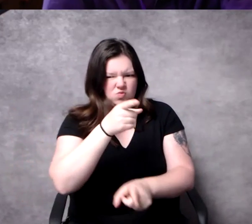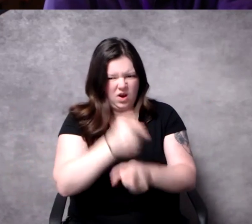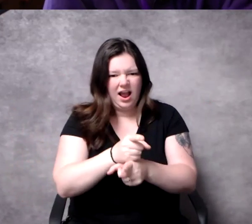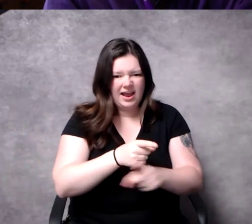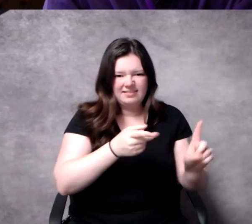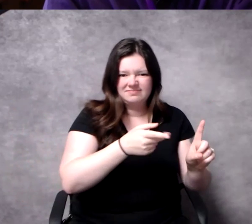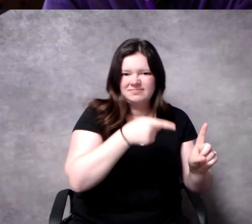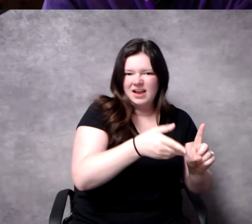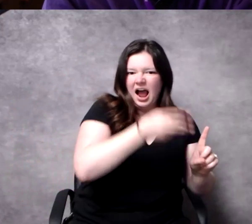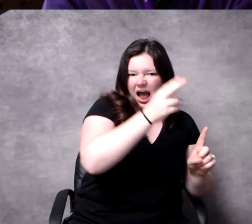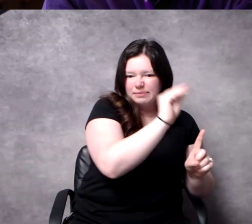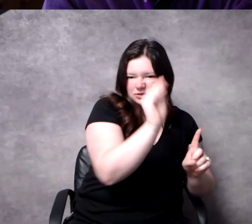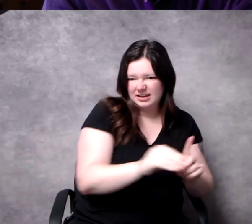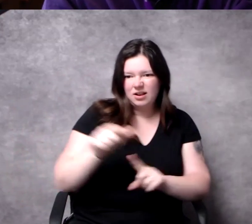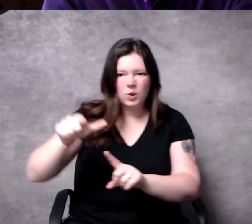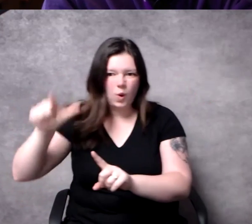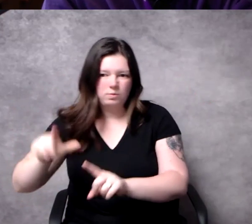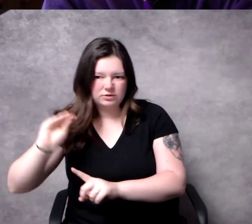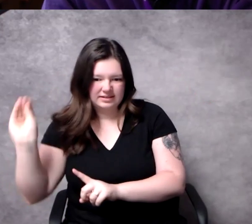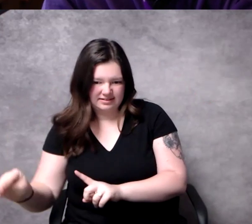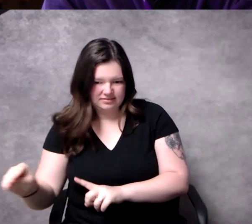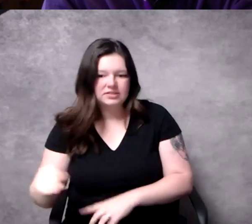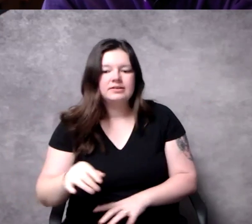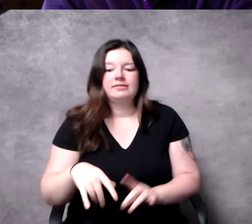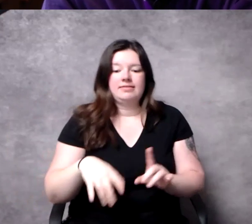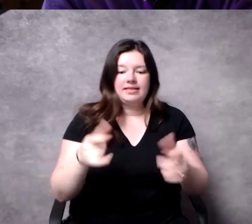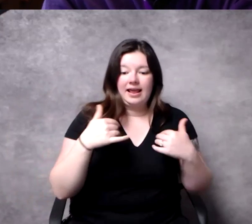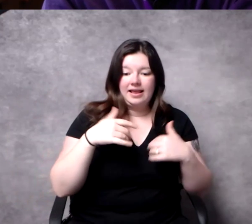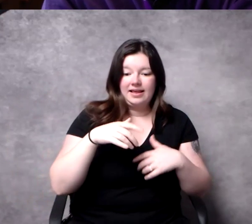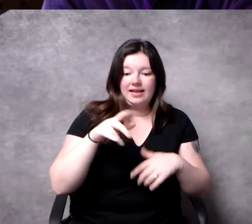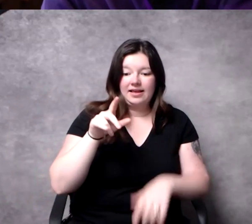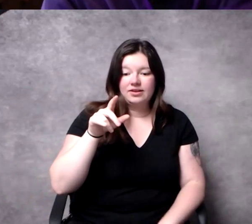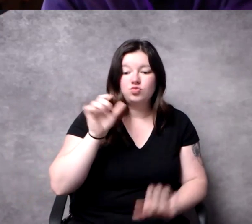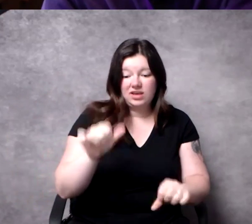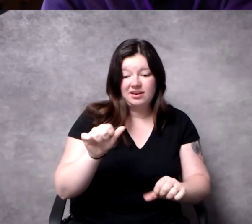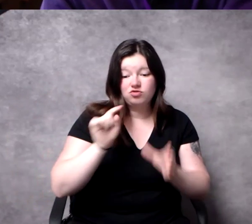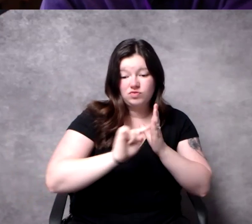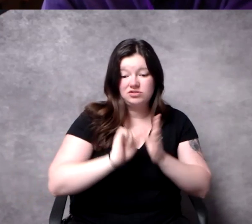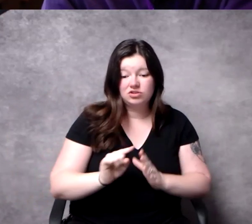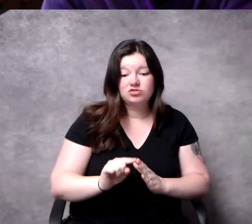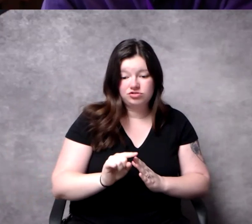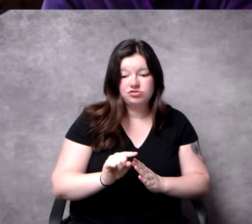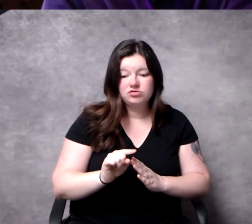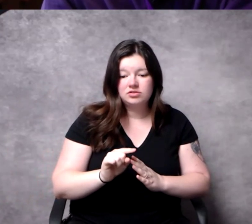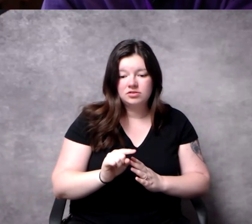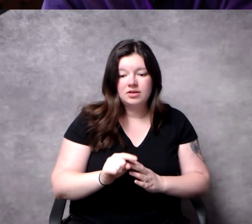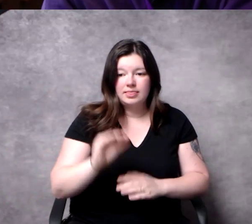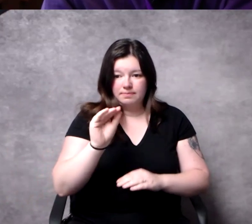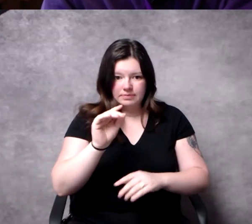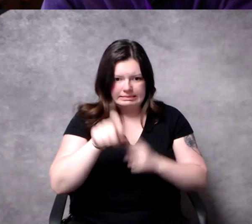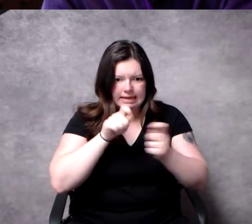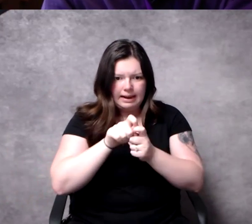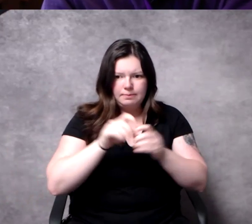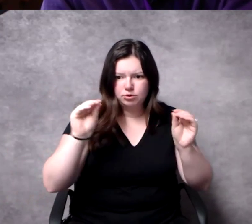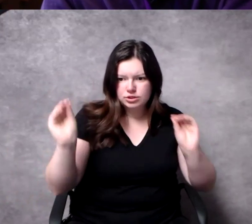Excel sheet that will show you the differences between the two. Yeah, yeah, you can look it up, but I bet it's